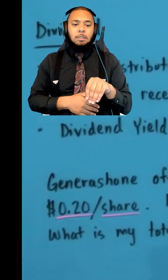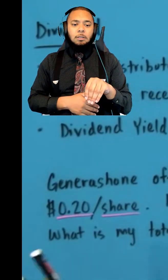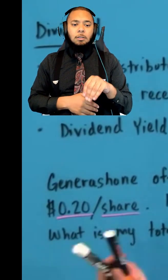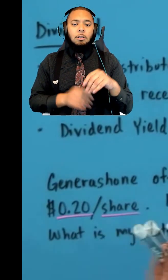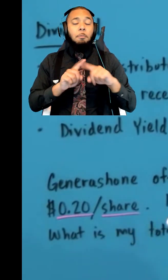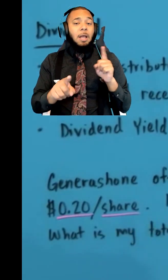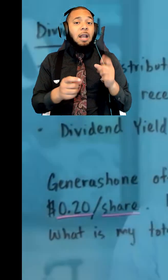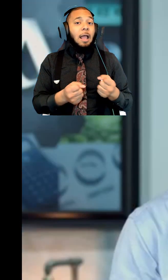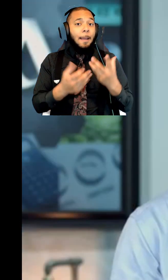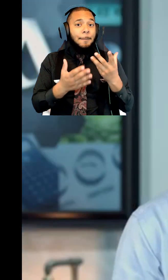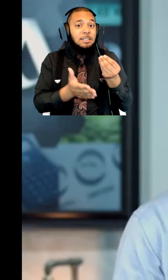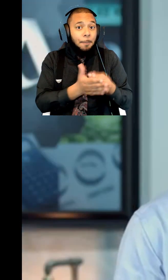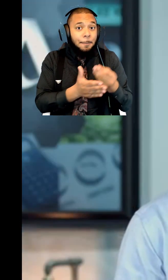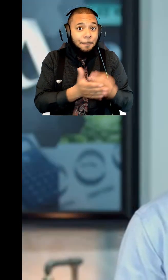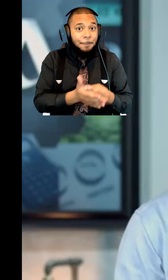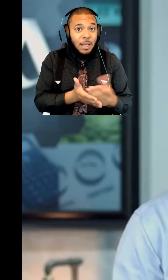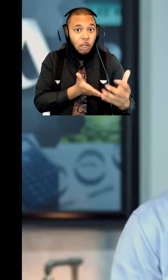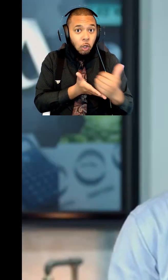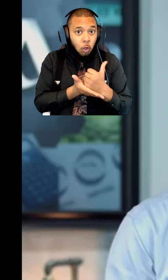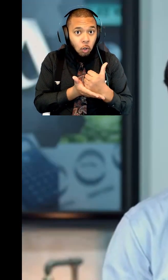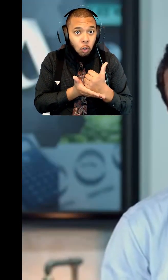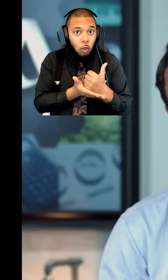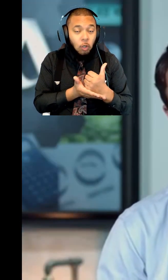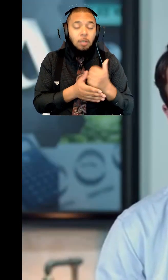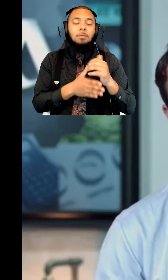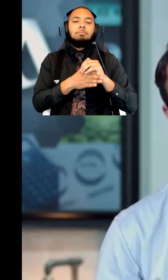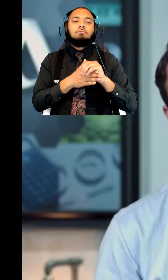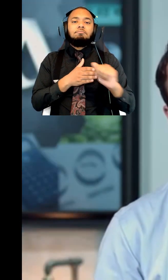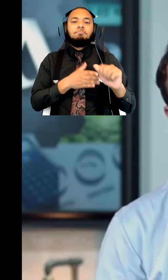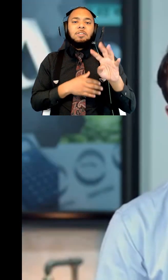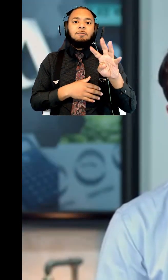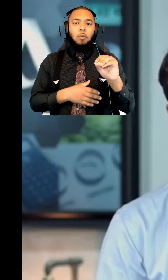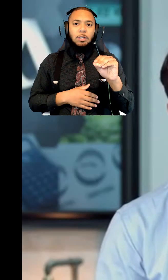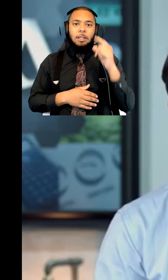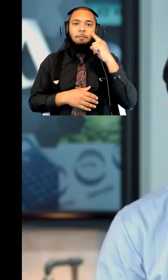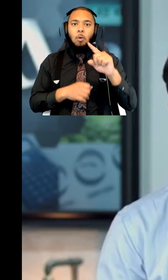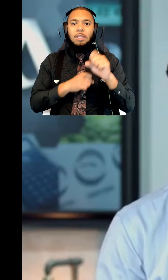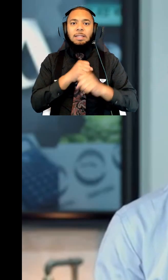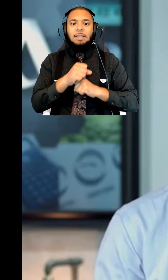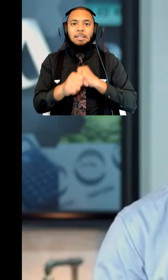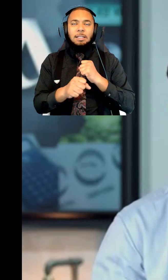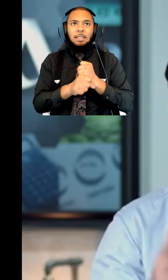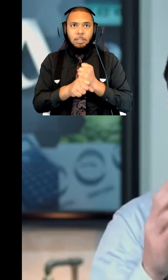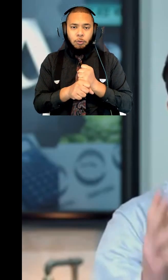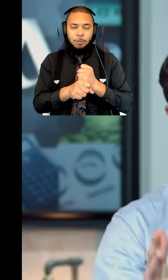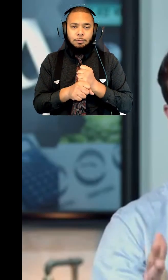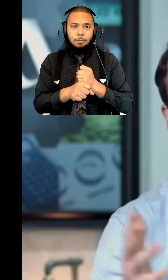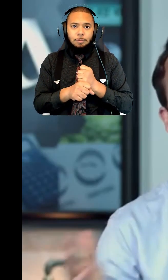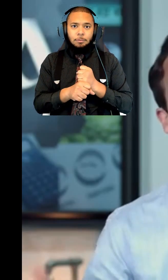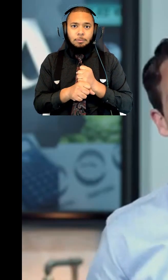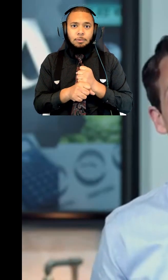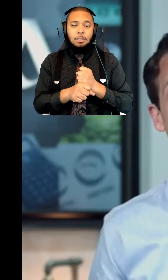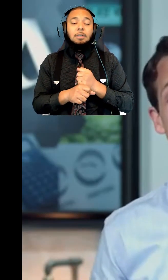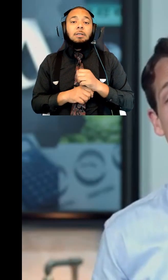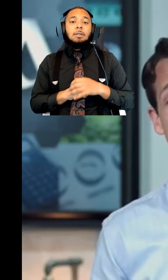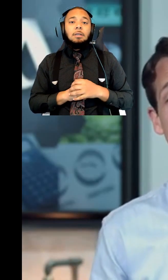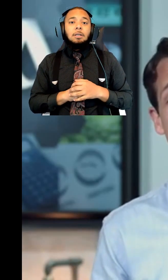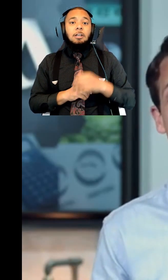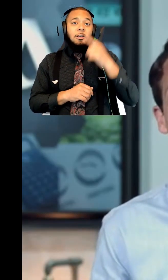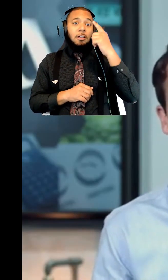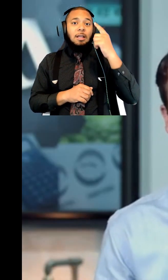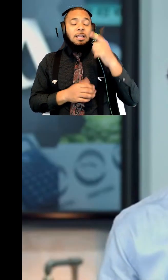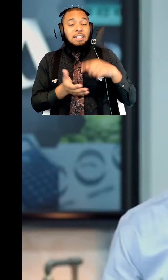made 40 bucks. All right, so dividends are nice because the company's basically rewarding you for being an